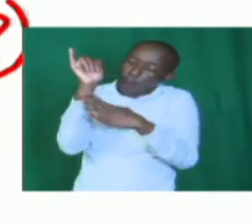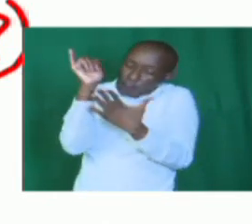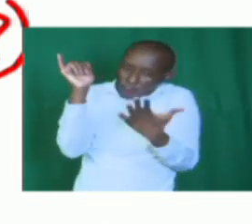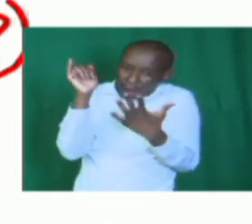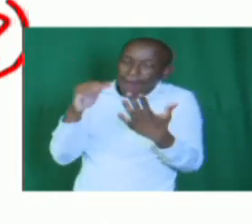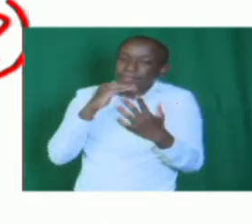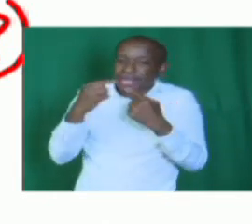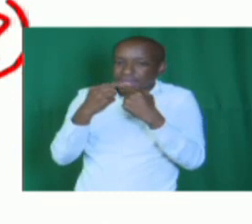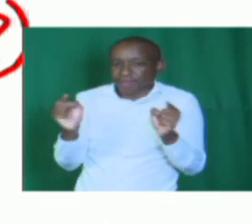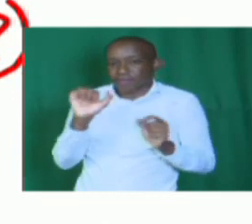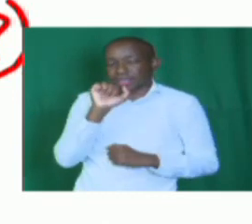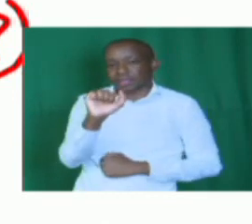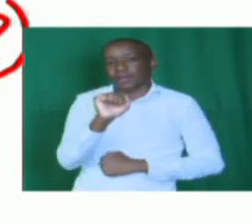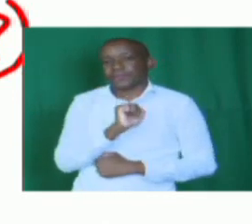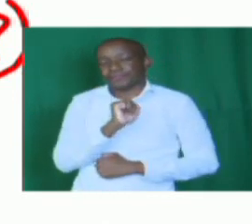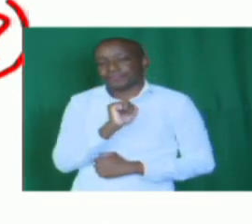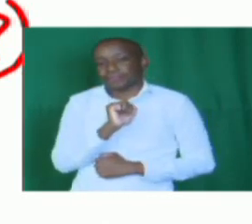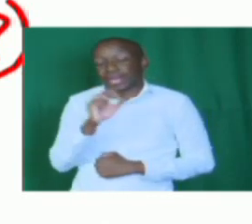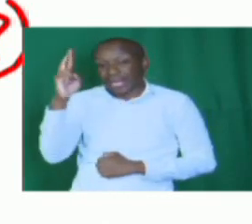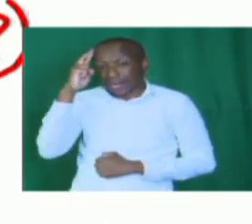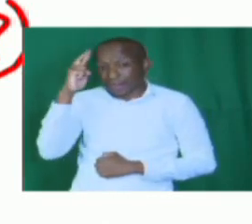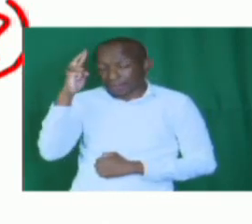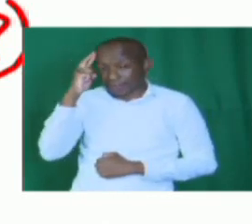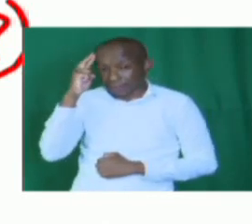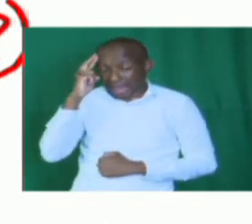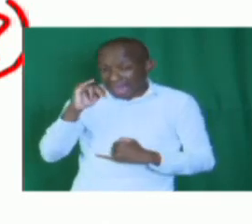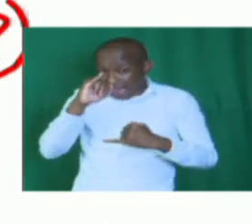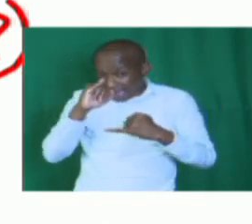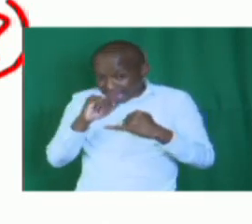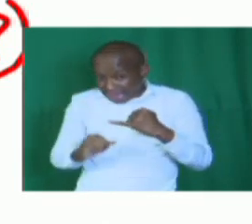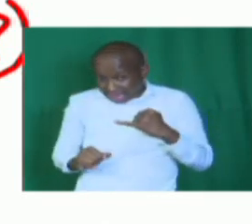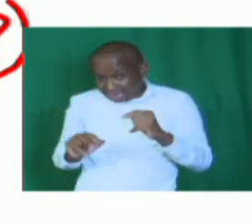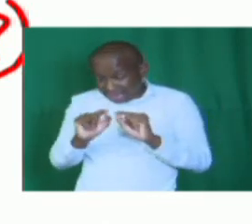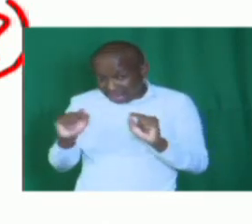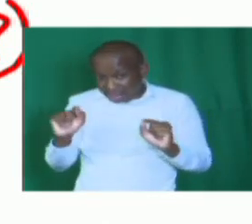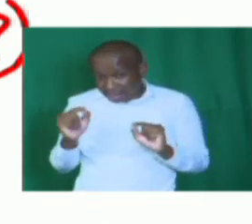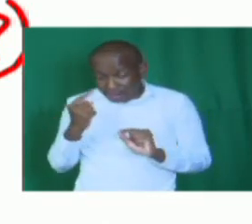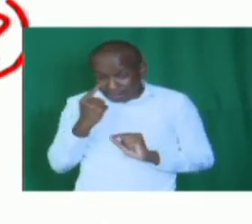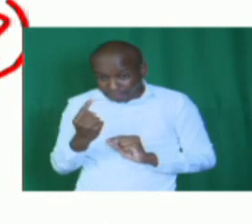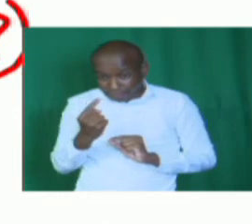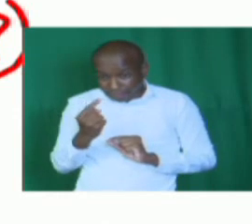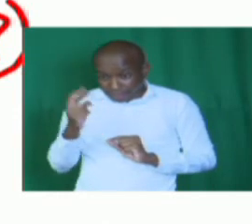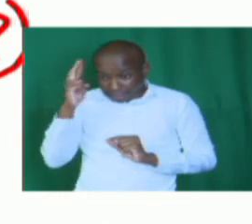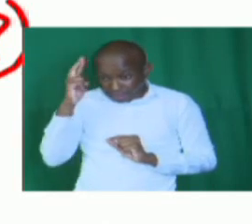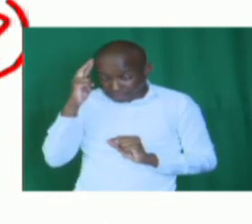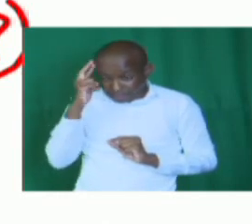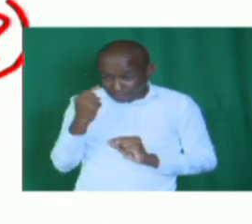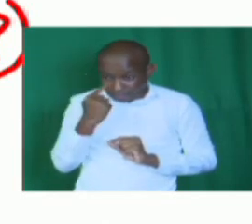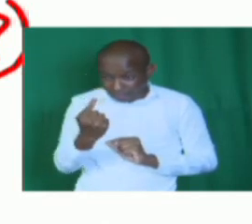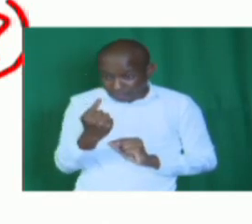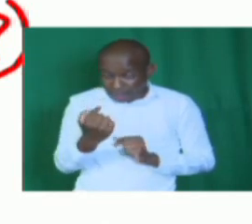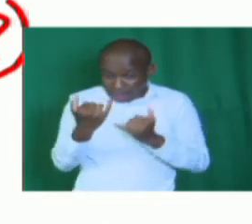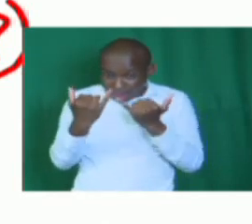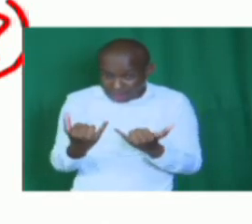the axis. Remember the last one of the lines that we have there, we started